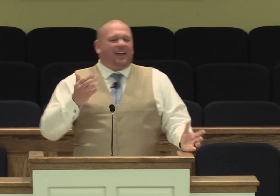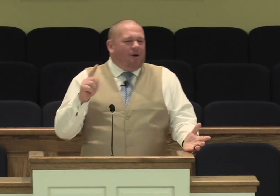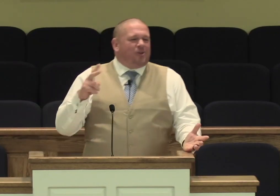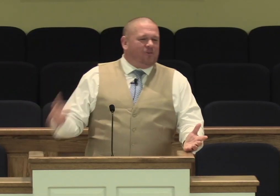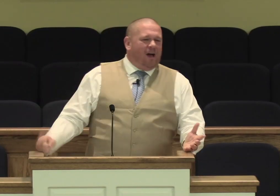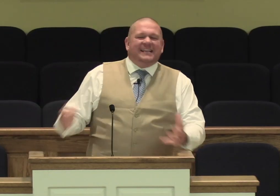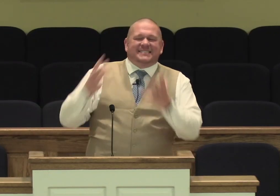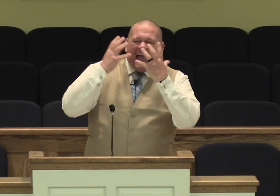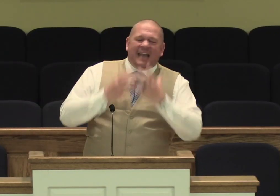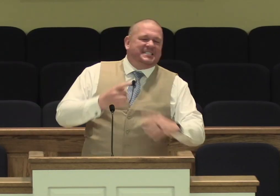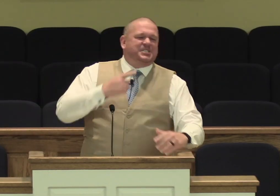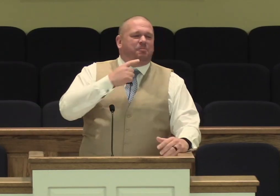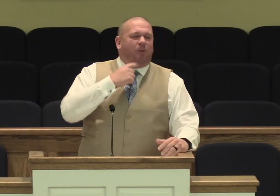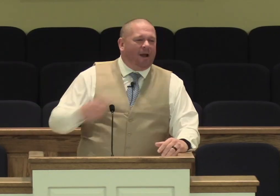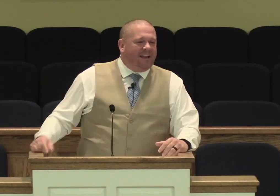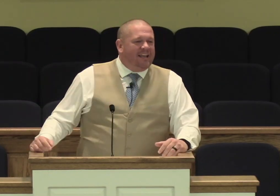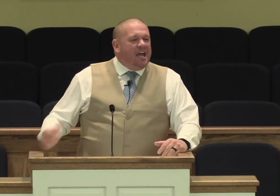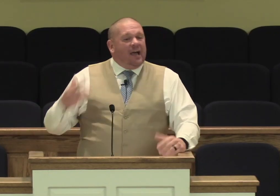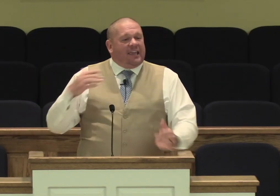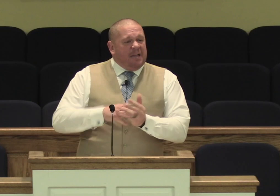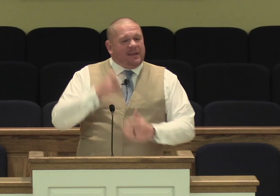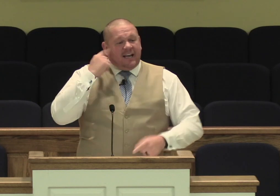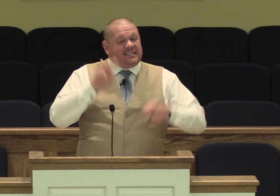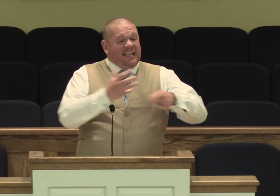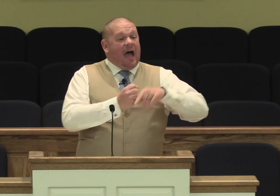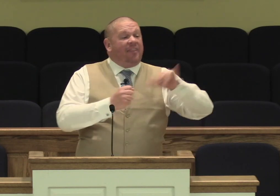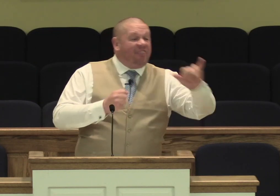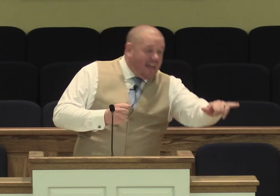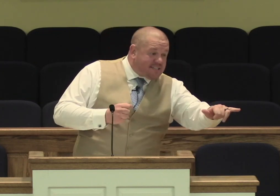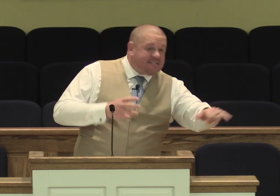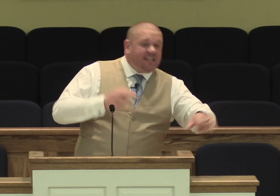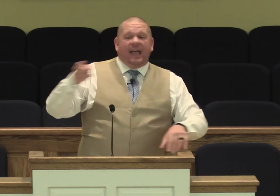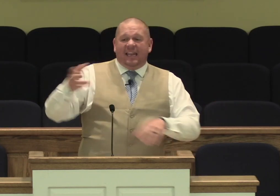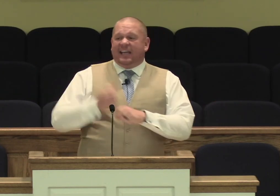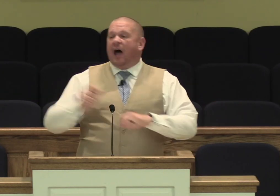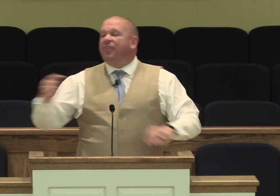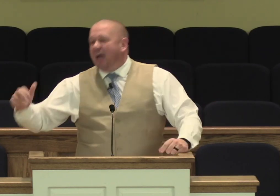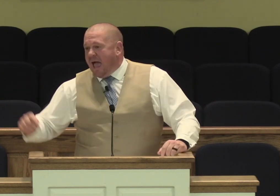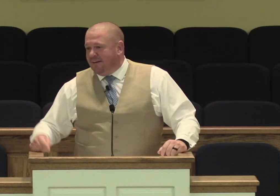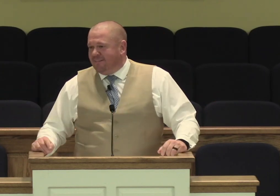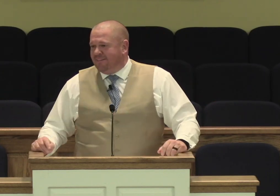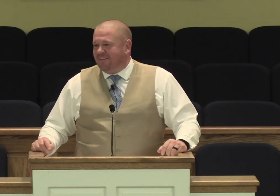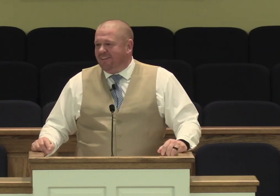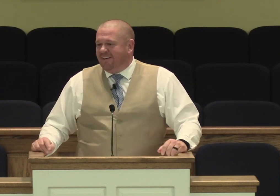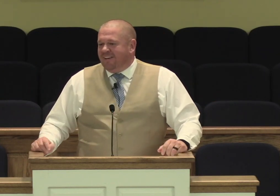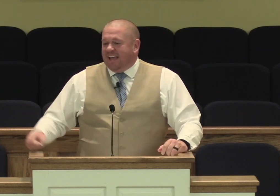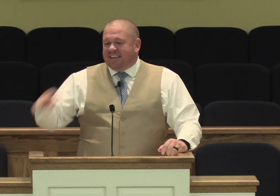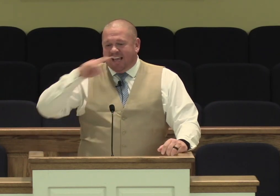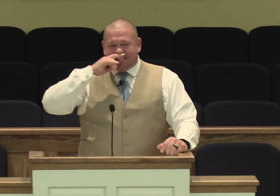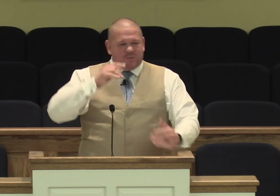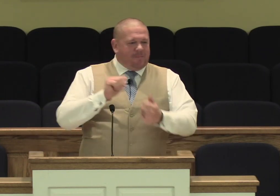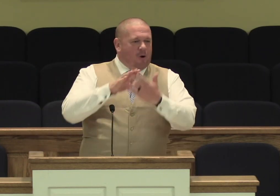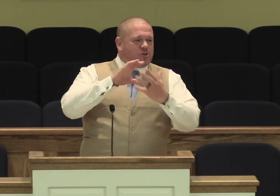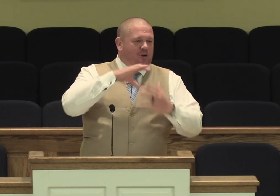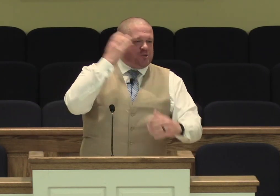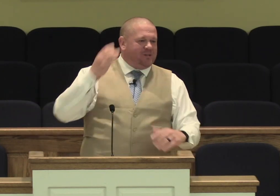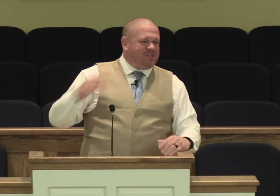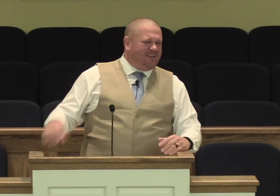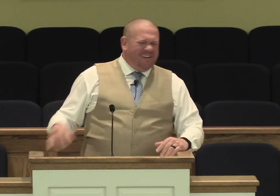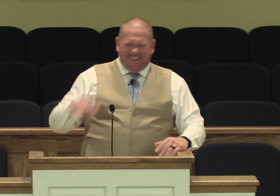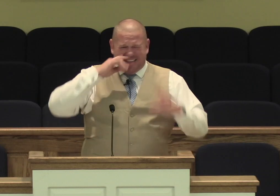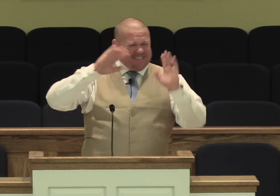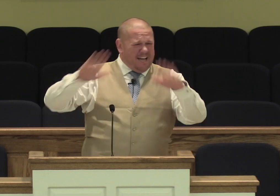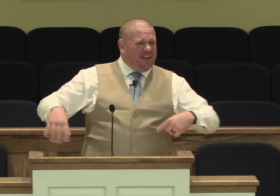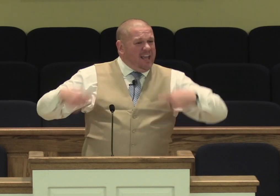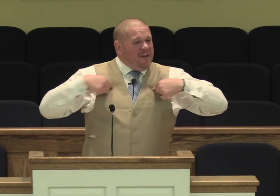a funny commercial, right? He's sad. He's disappointed, again, because he got this and he got that. And kids, as we approach Christmas,